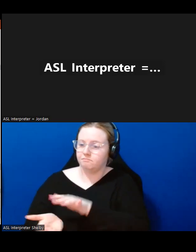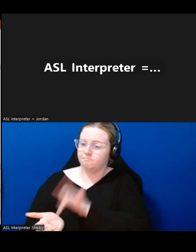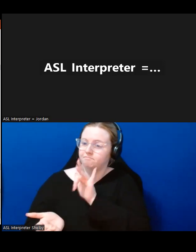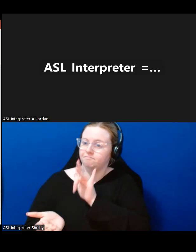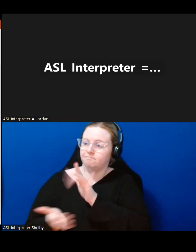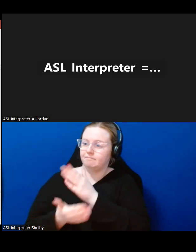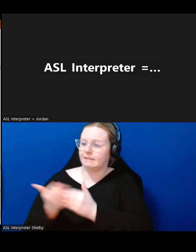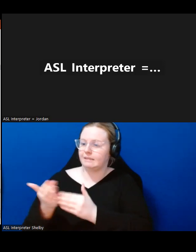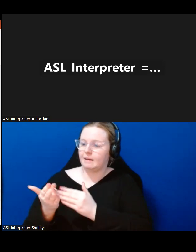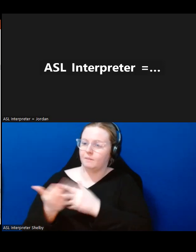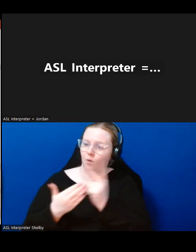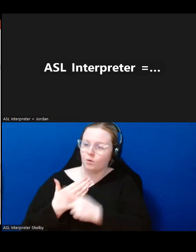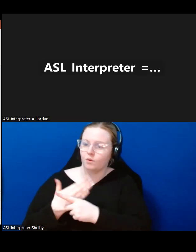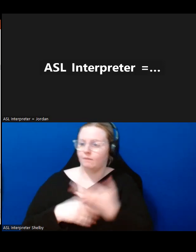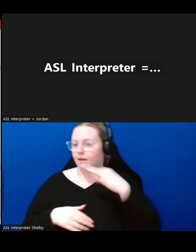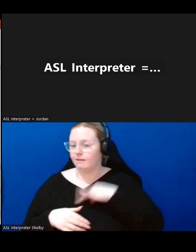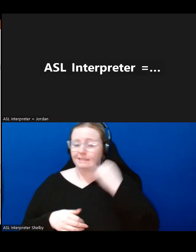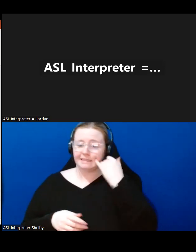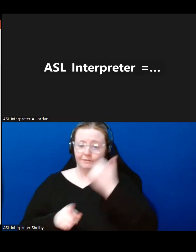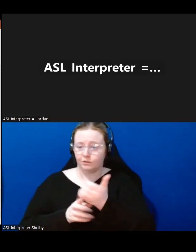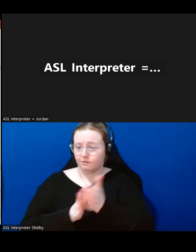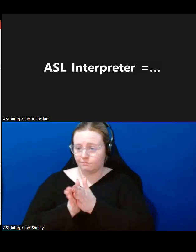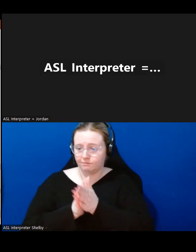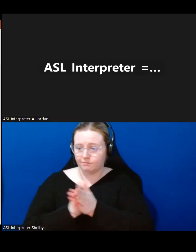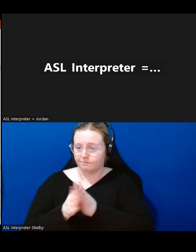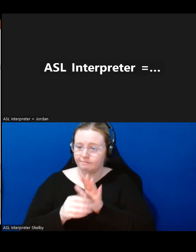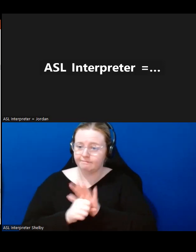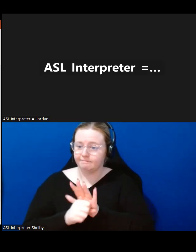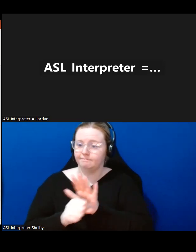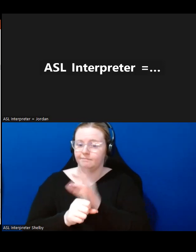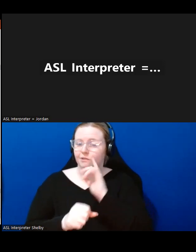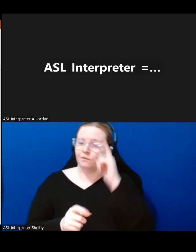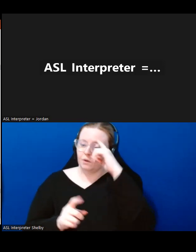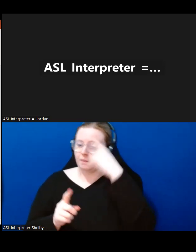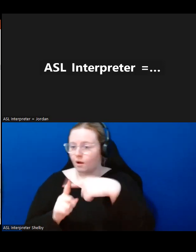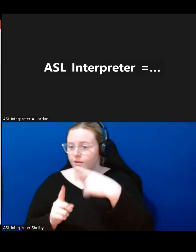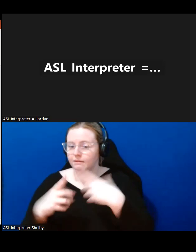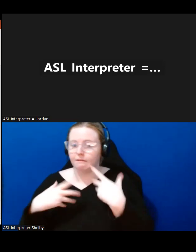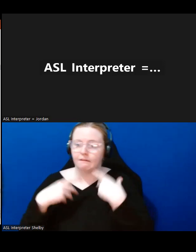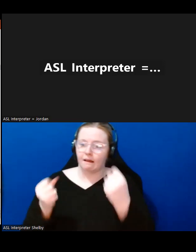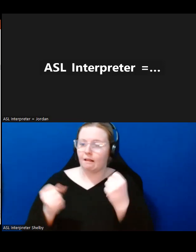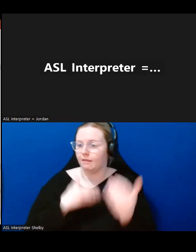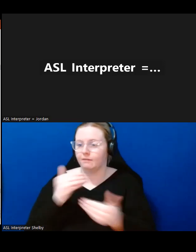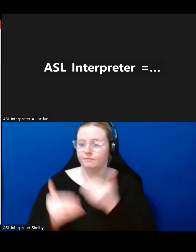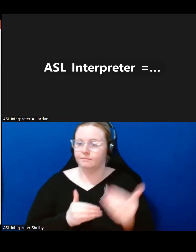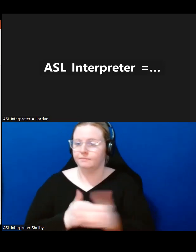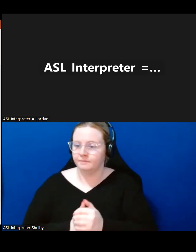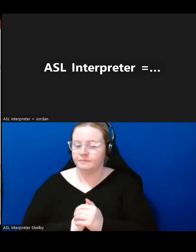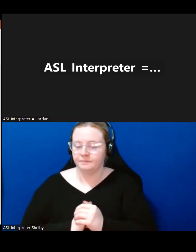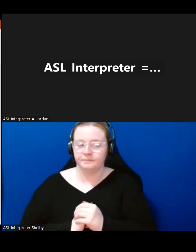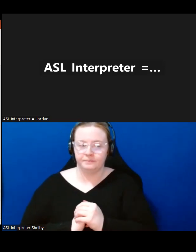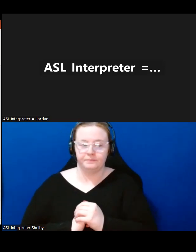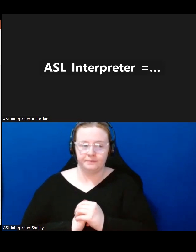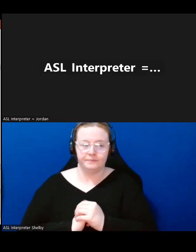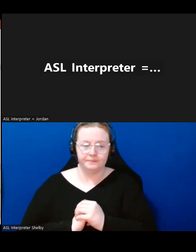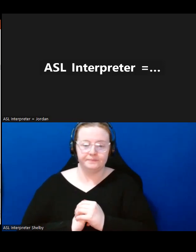coalition benefits if you're really interested in promoting health and well-being in your organizations. And as